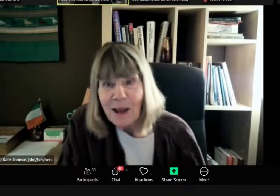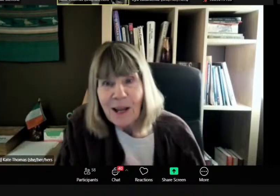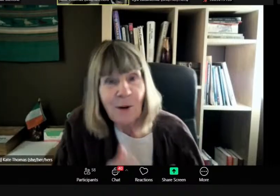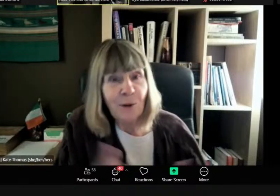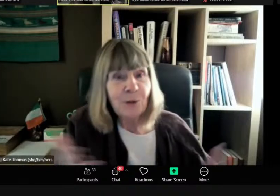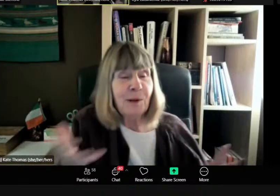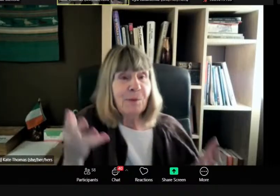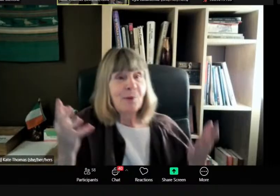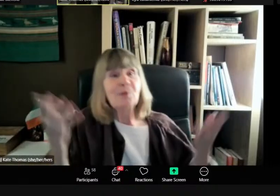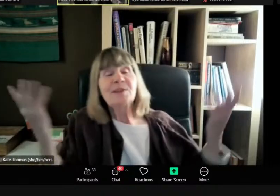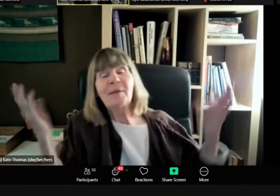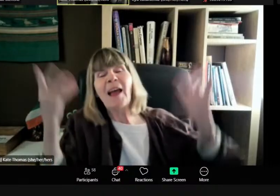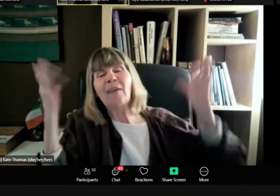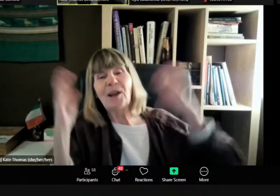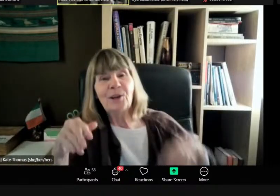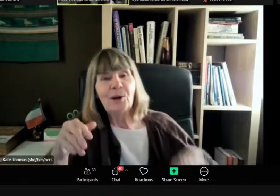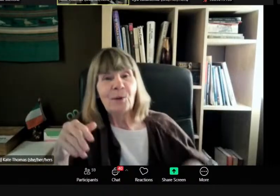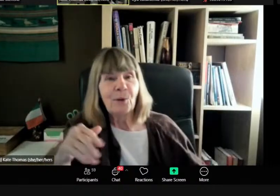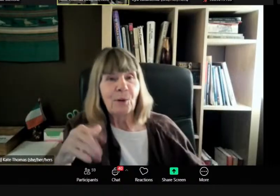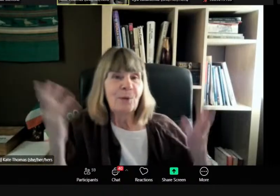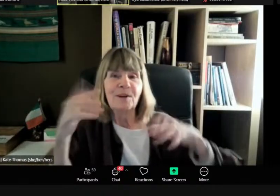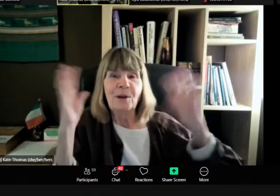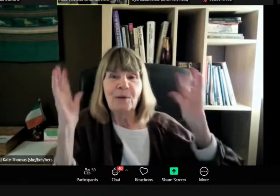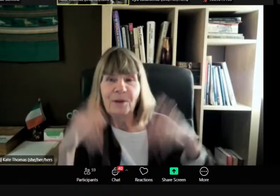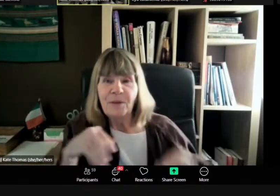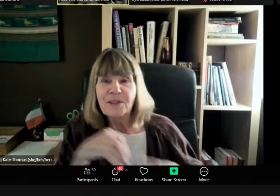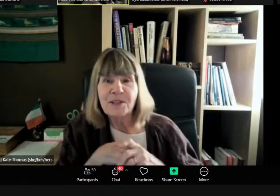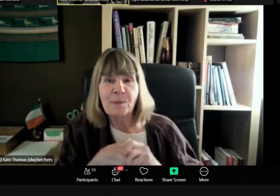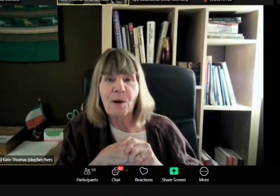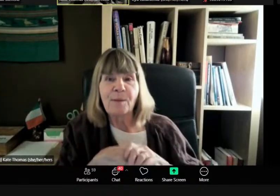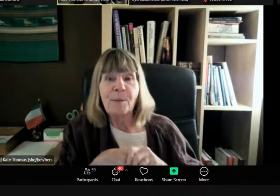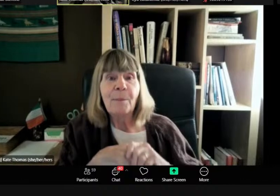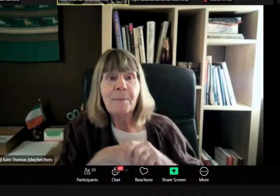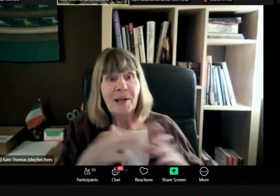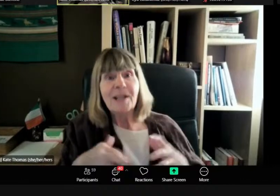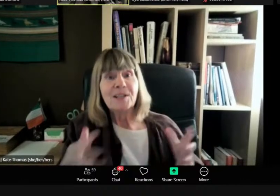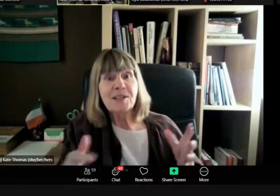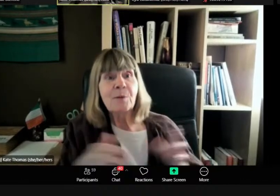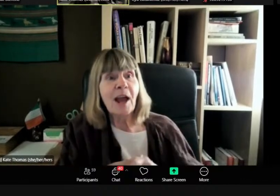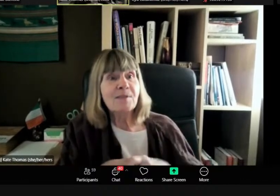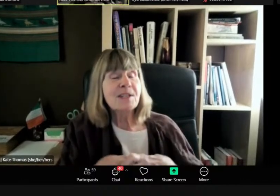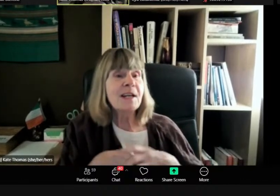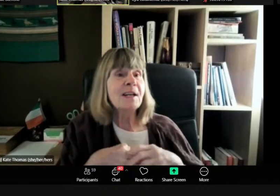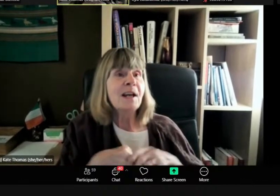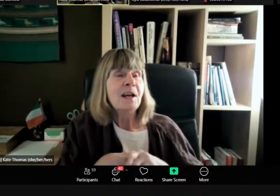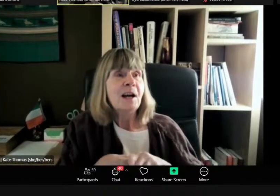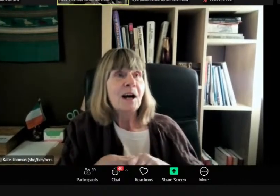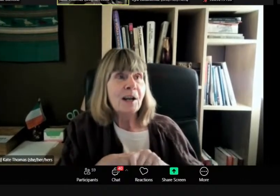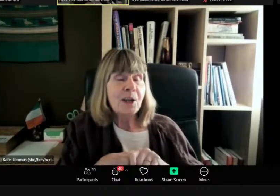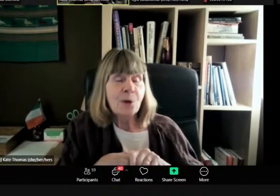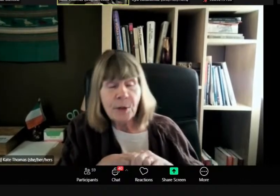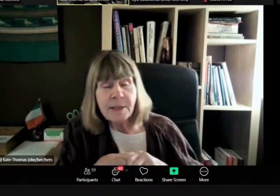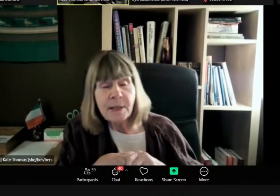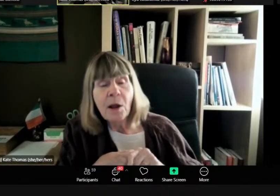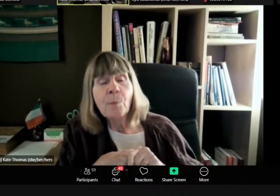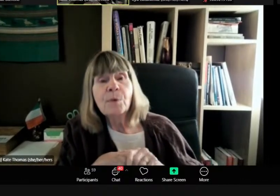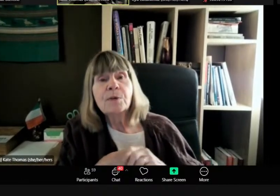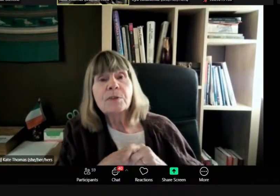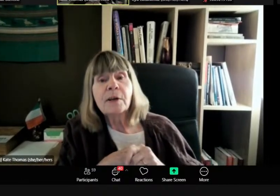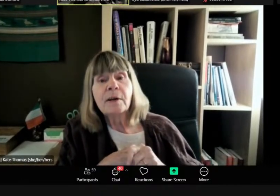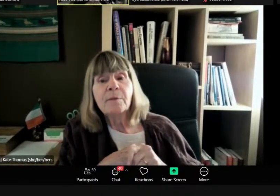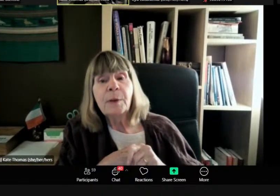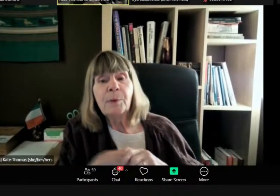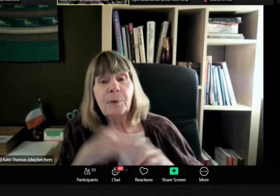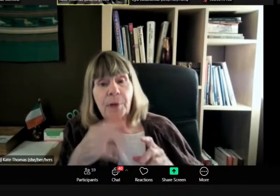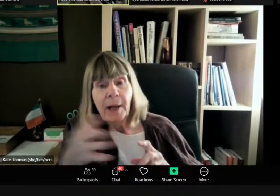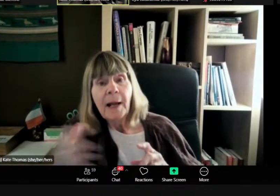right? In older people, we say, well, you know, this is a problem, but it is, and we have seen increasing